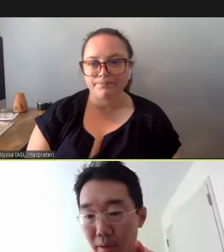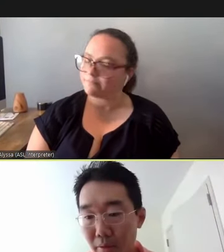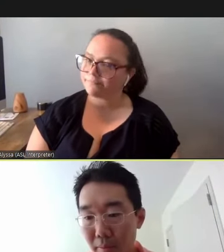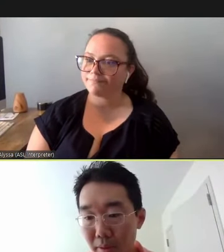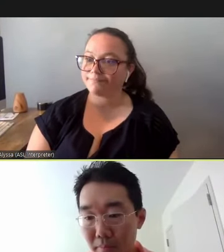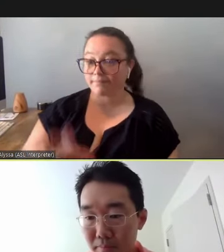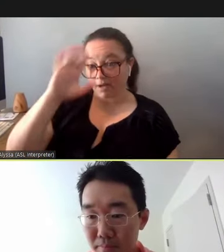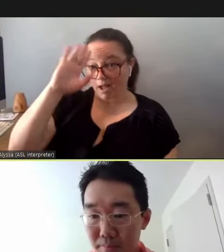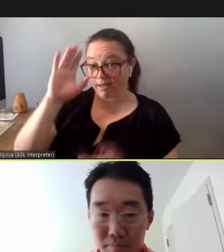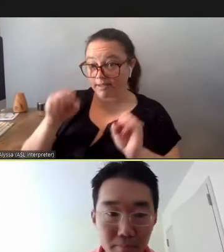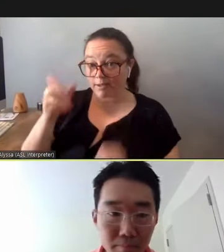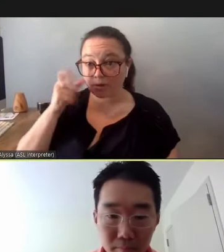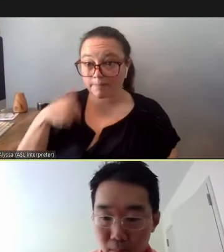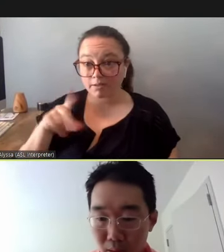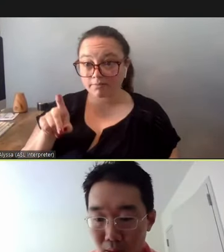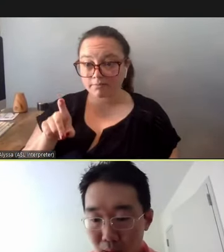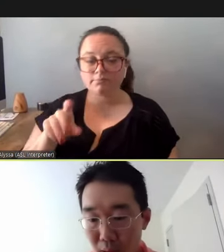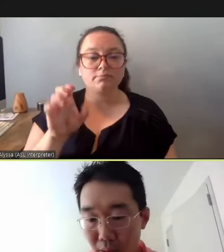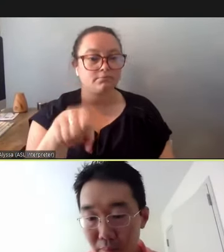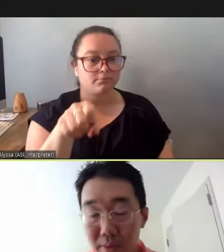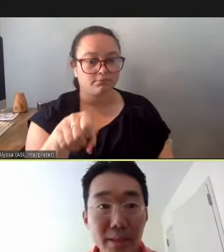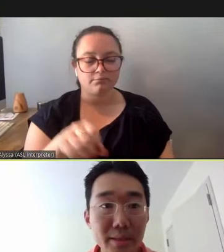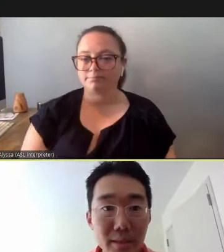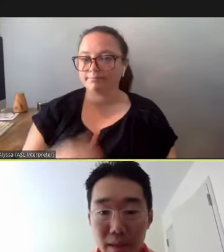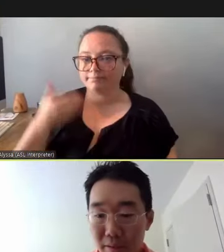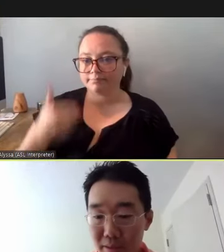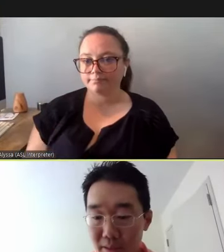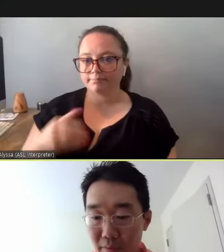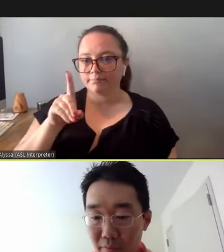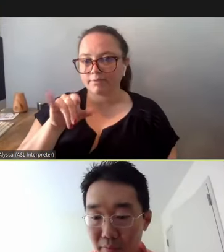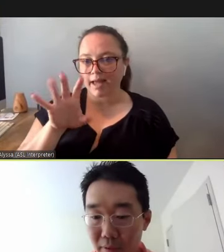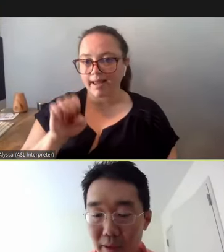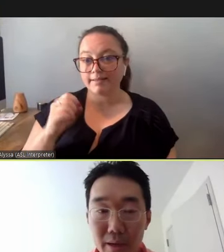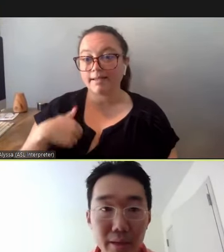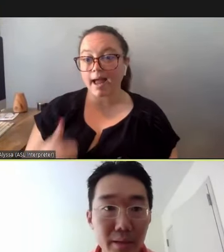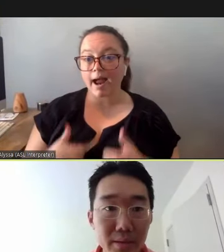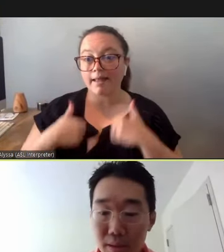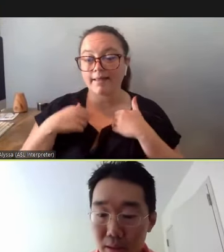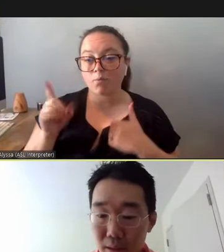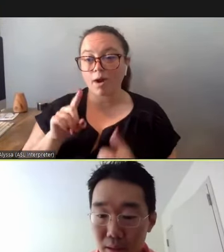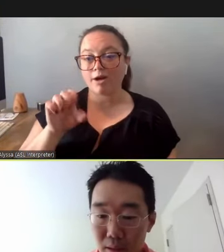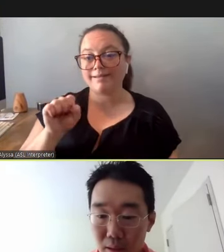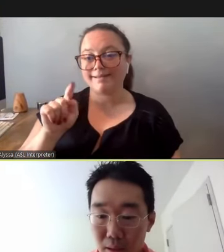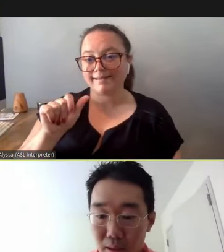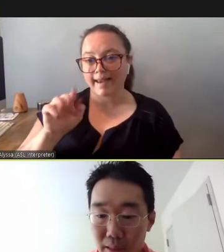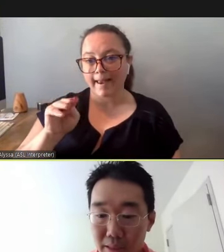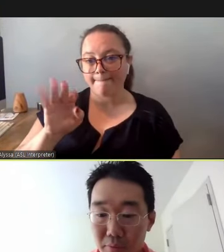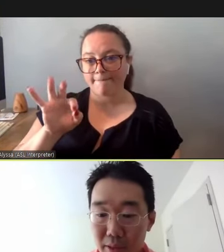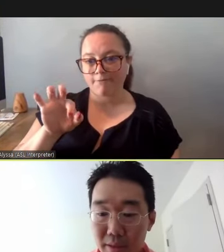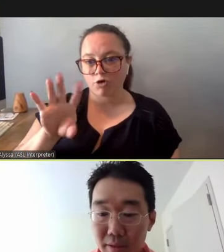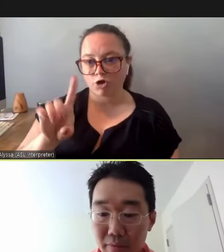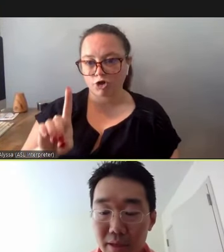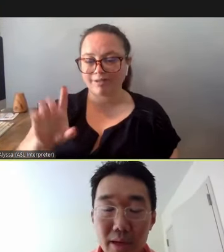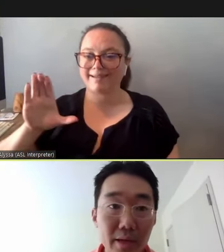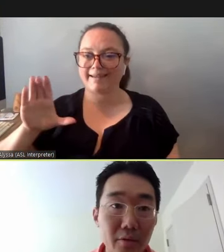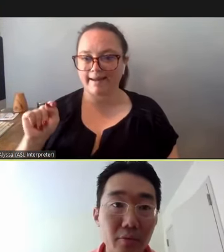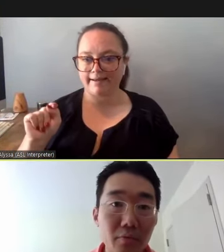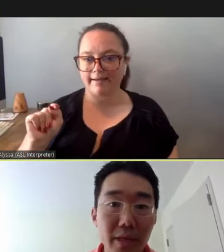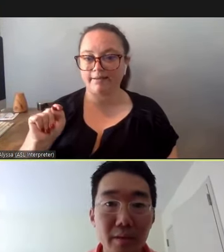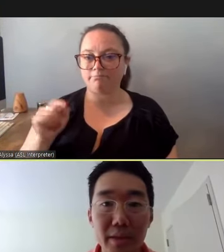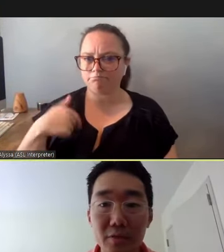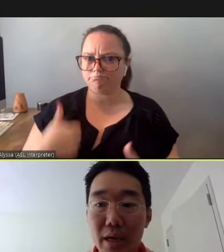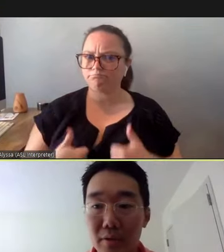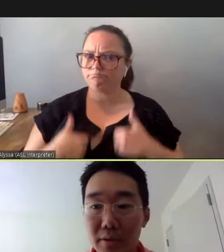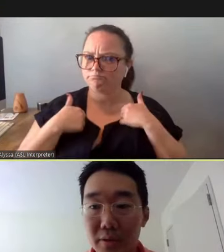Hi, can you hear me? Yes, we can. Hi, I'm Dice. I live in Stamford, Connecticut. As a resident of Connecticut